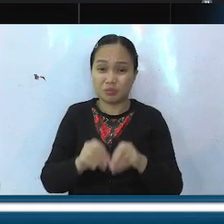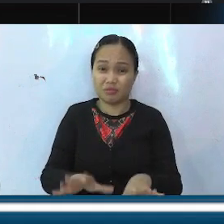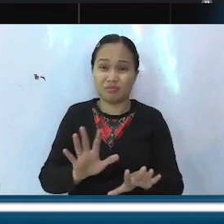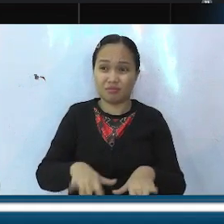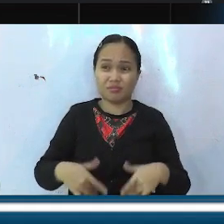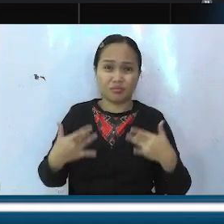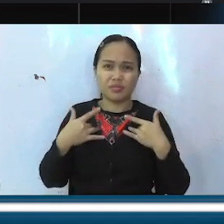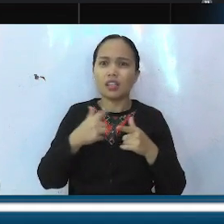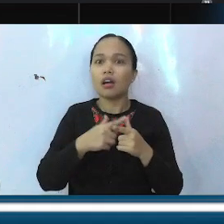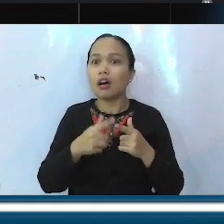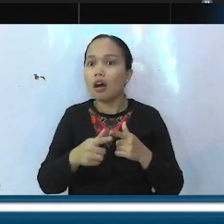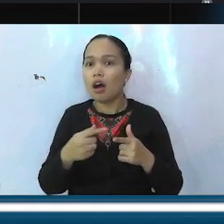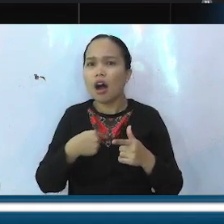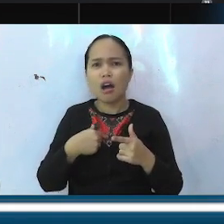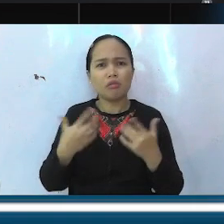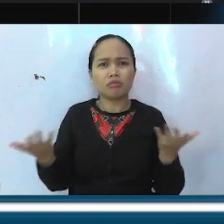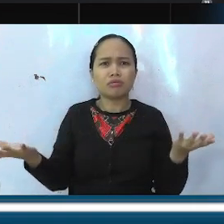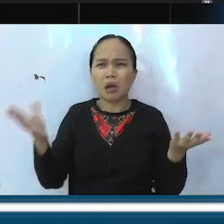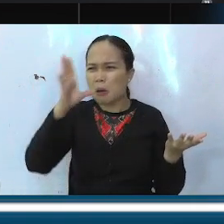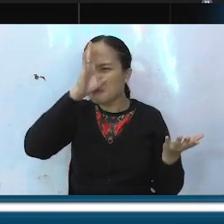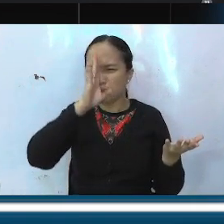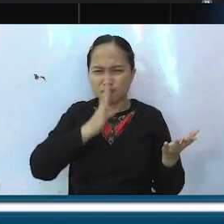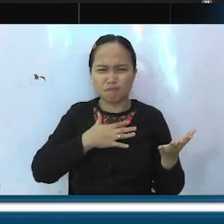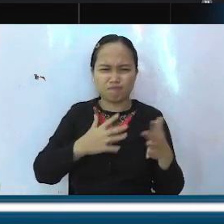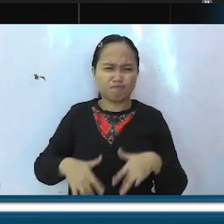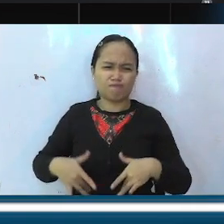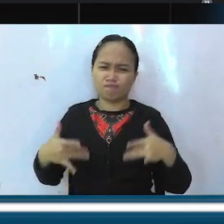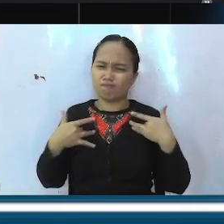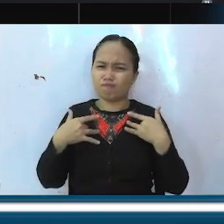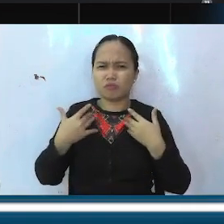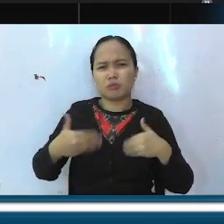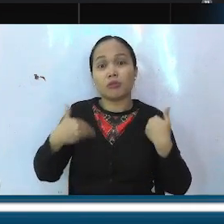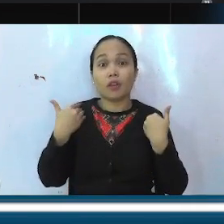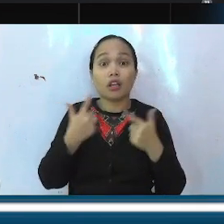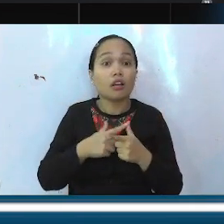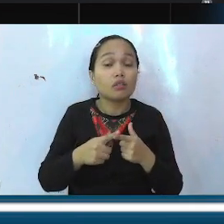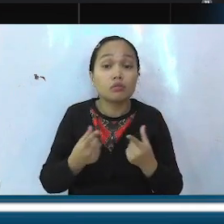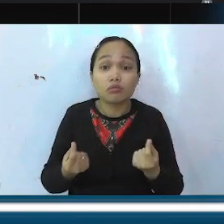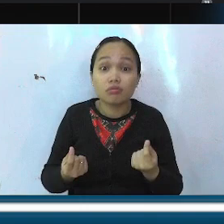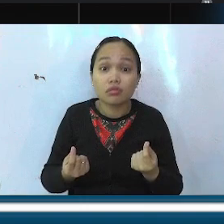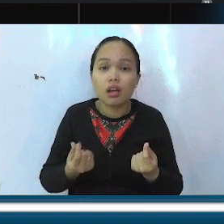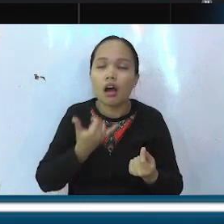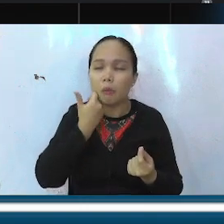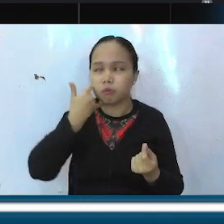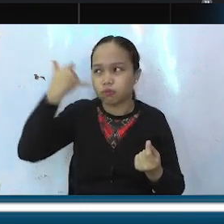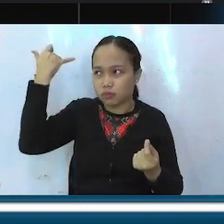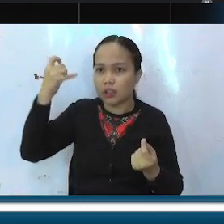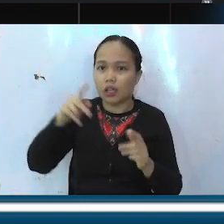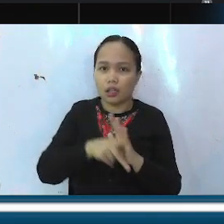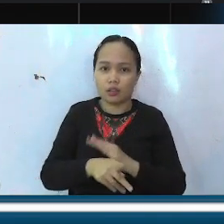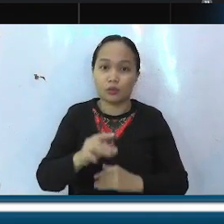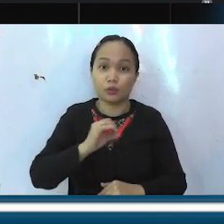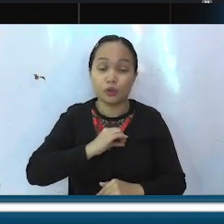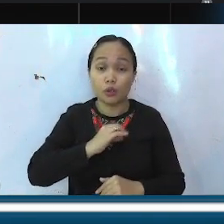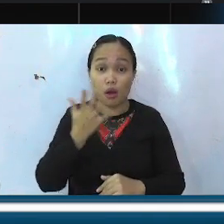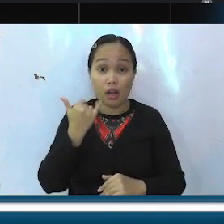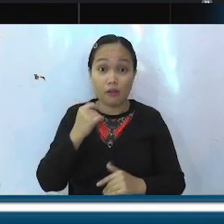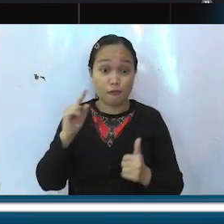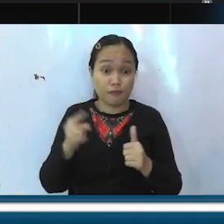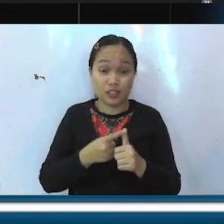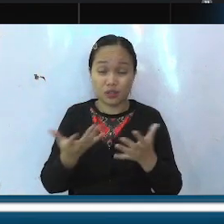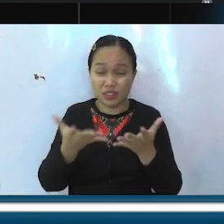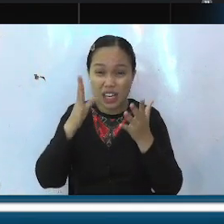like, look, I've ruined my life. And I'm a young person. I ruined it. So they kill themselves. Wow. Because of where their eyes first